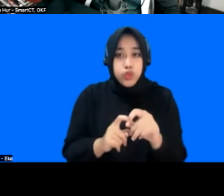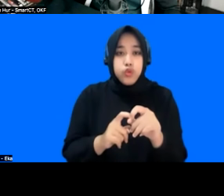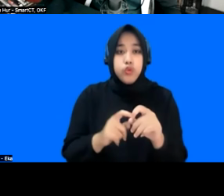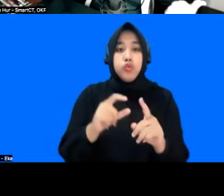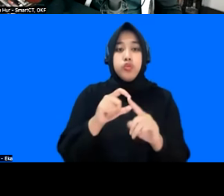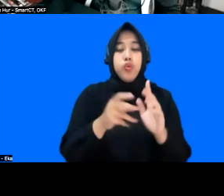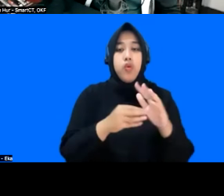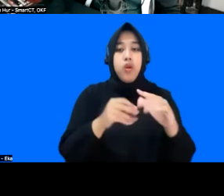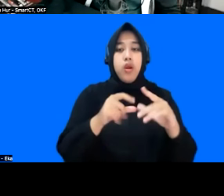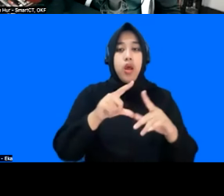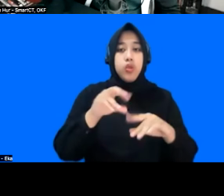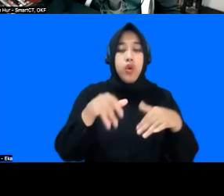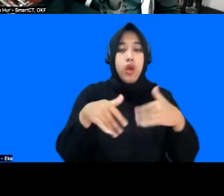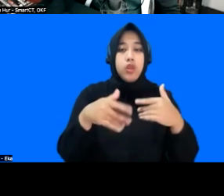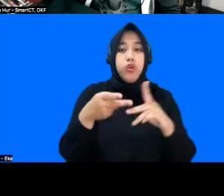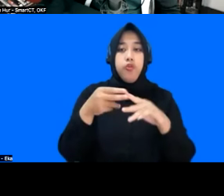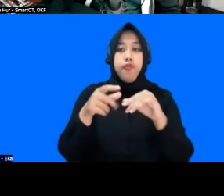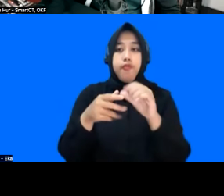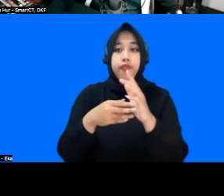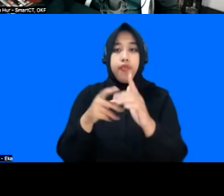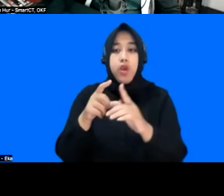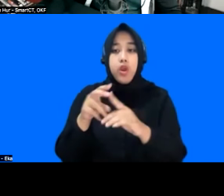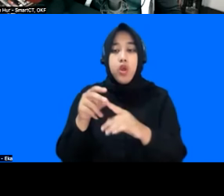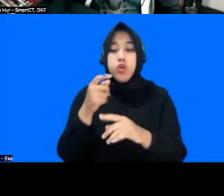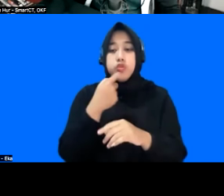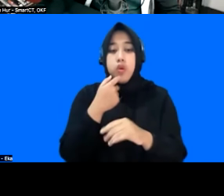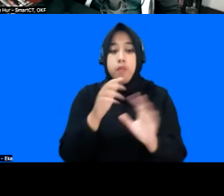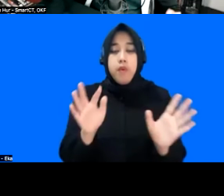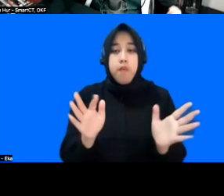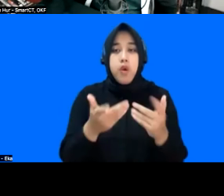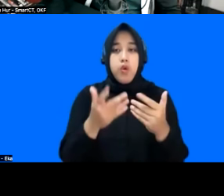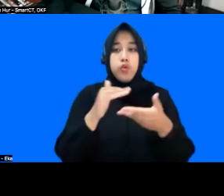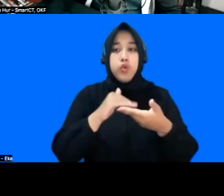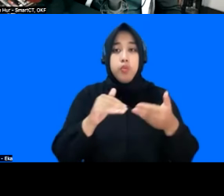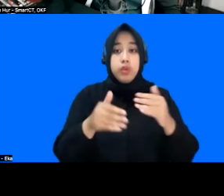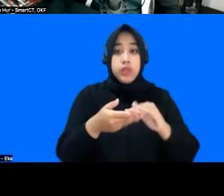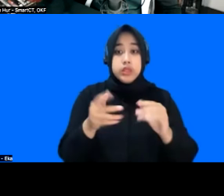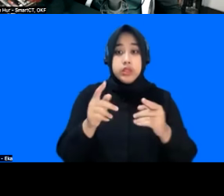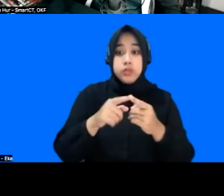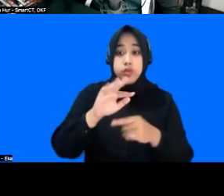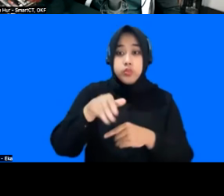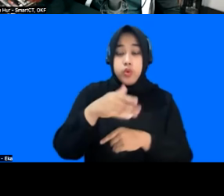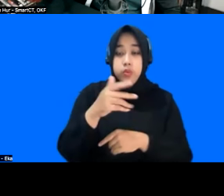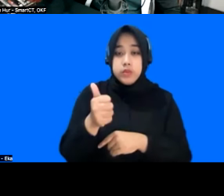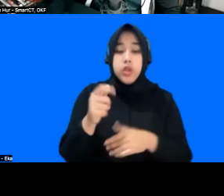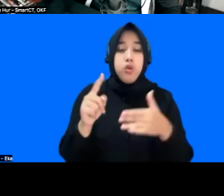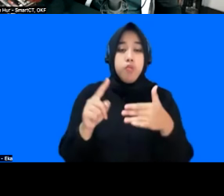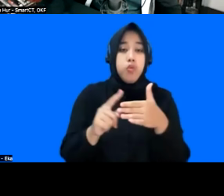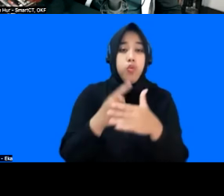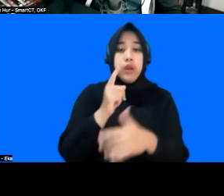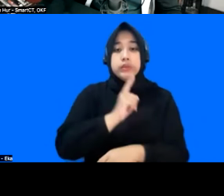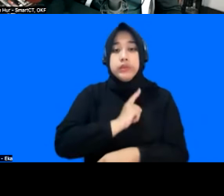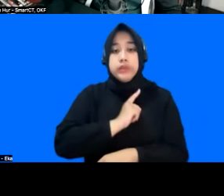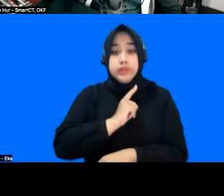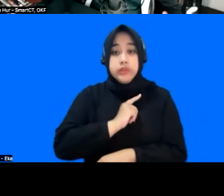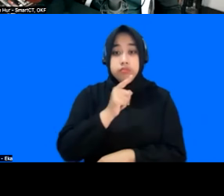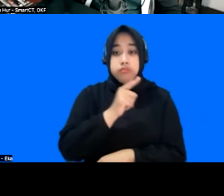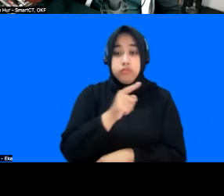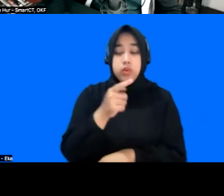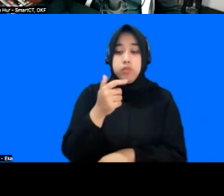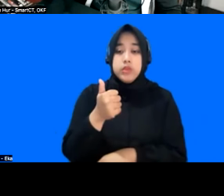And then build communities. You can start your own, you can join, or you can participate in local open communities